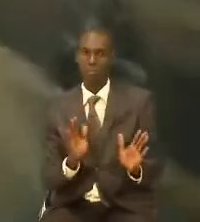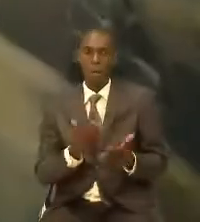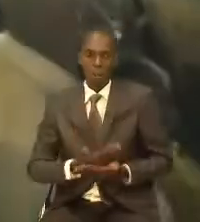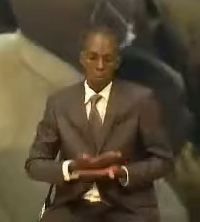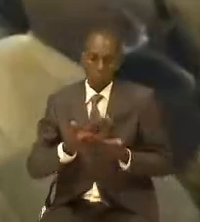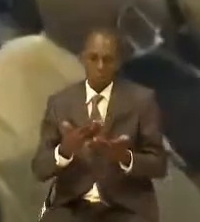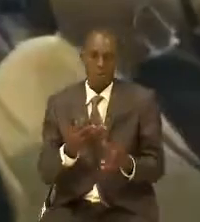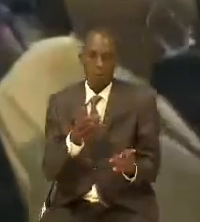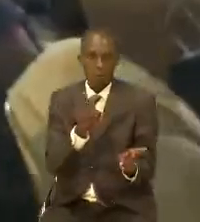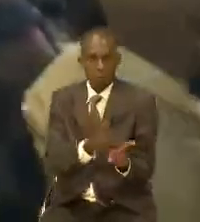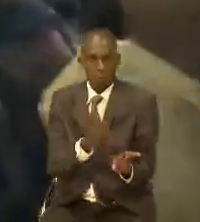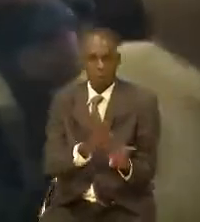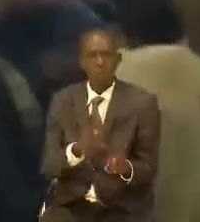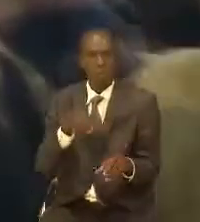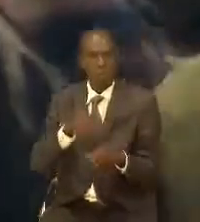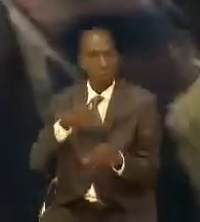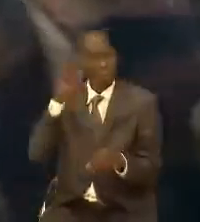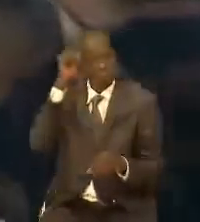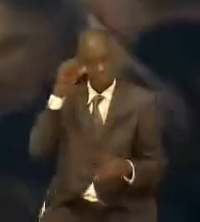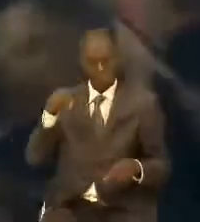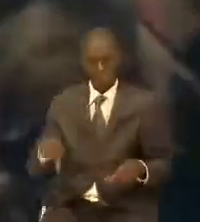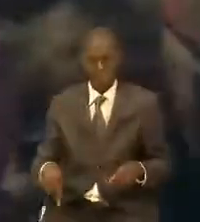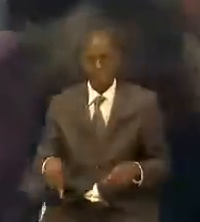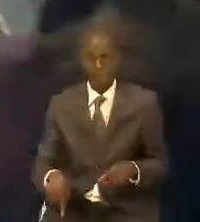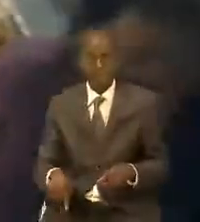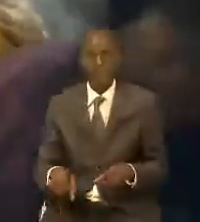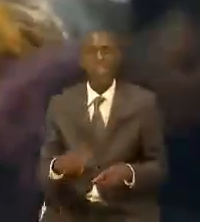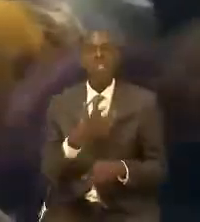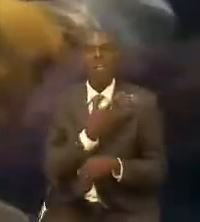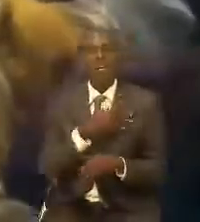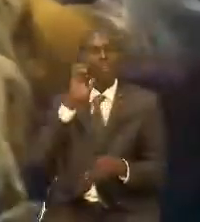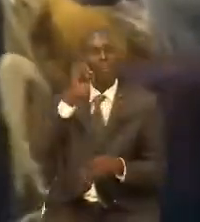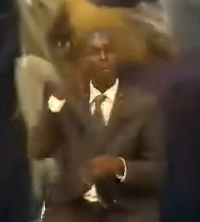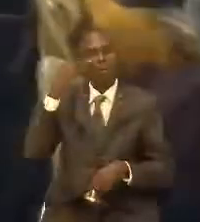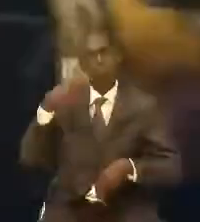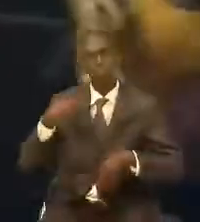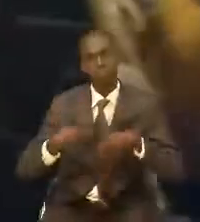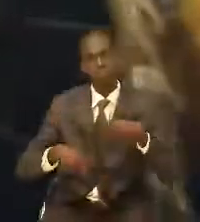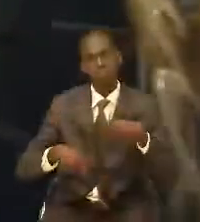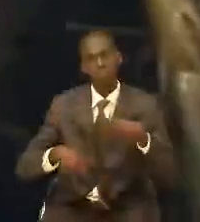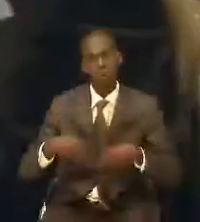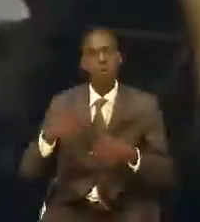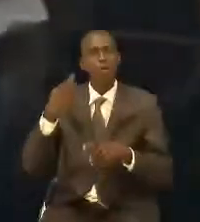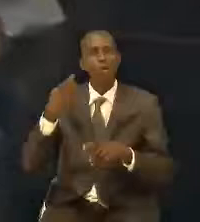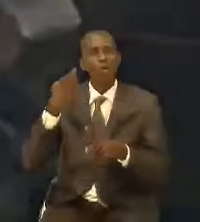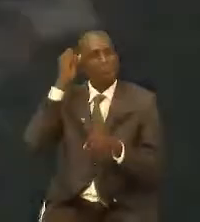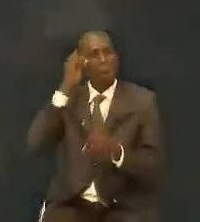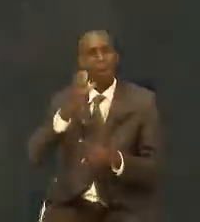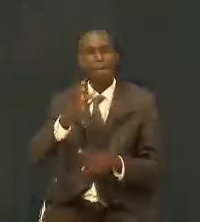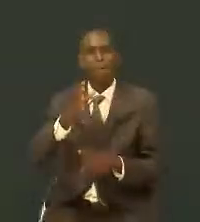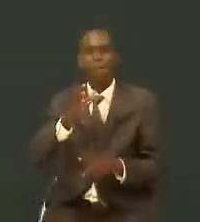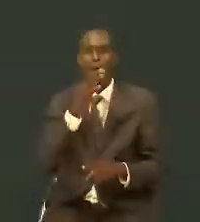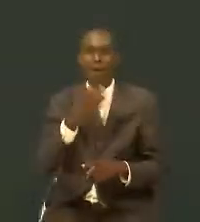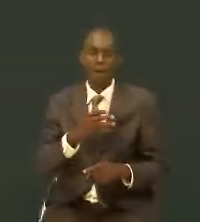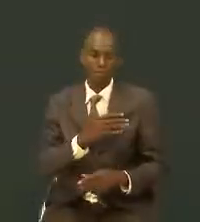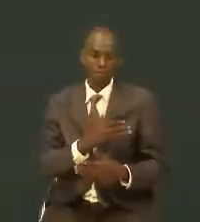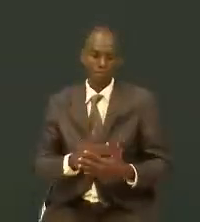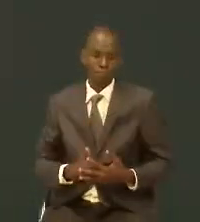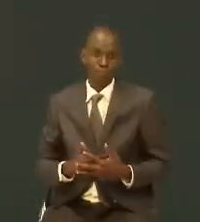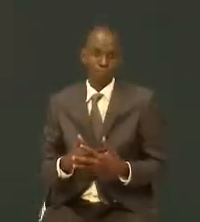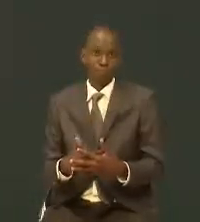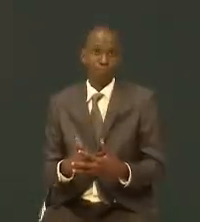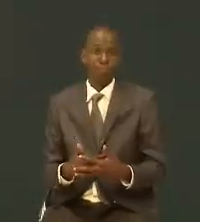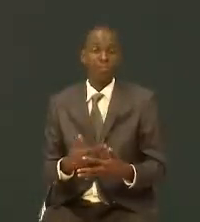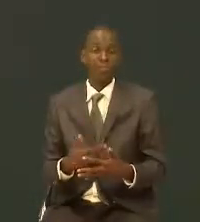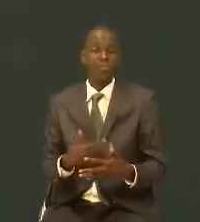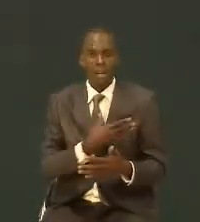in his feet and he was a creeper from his mother's womb and then it says who never acts